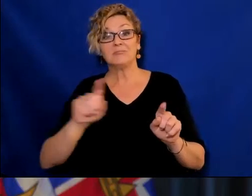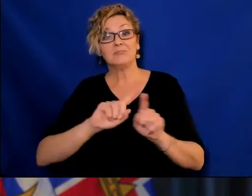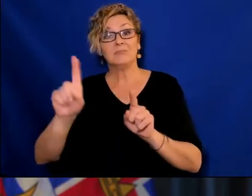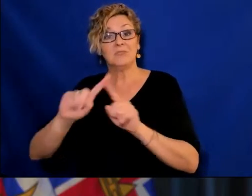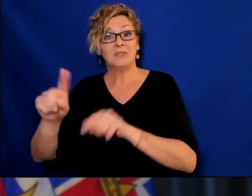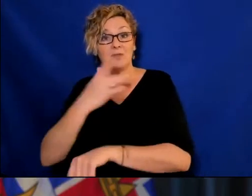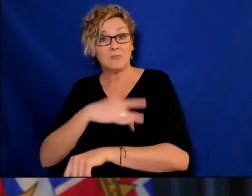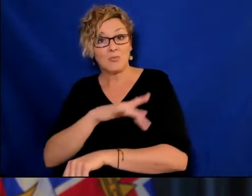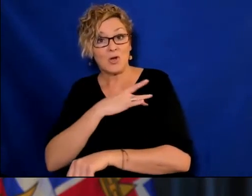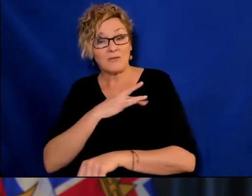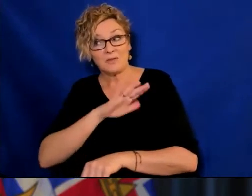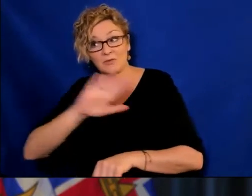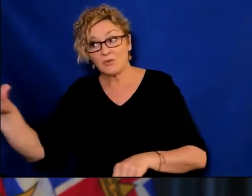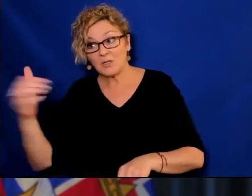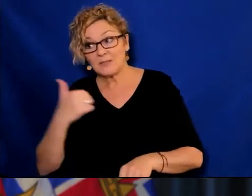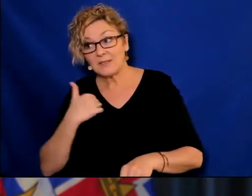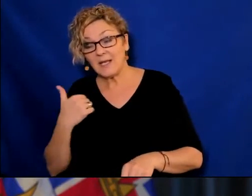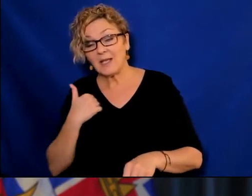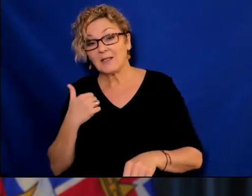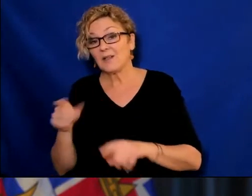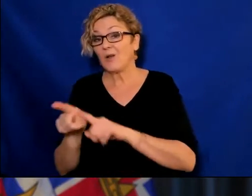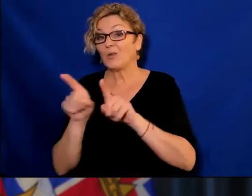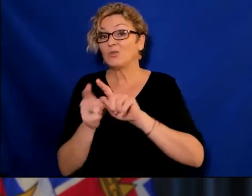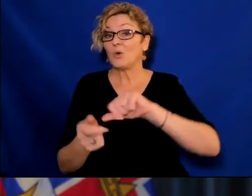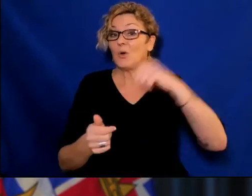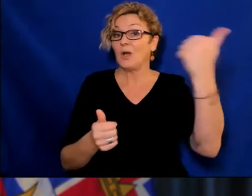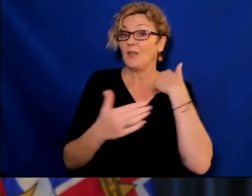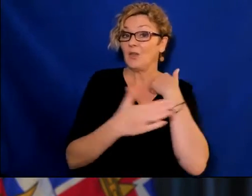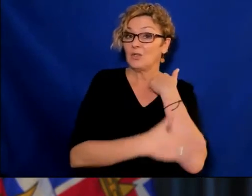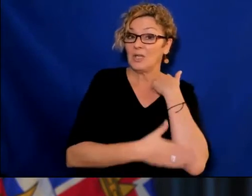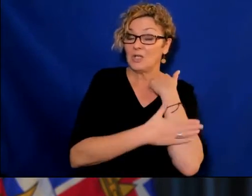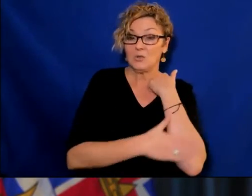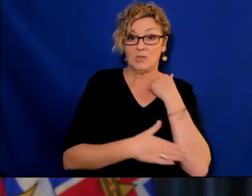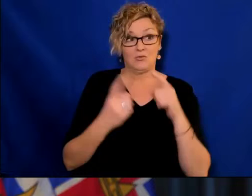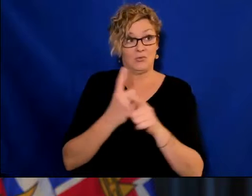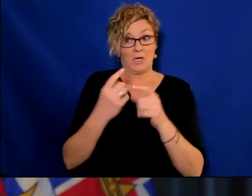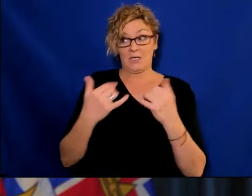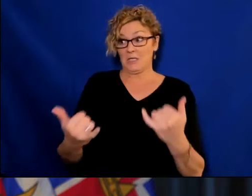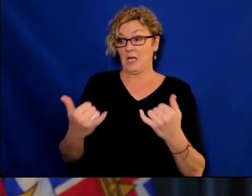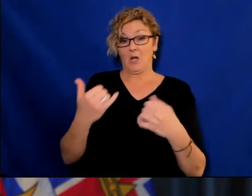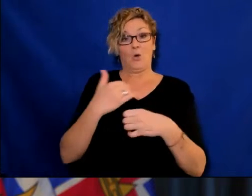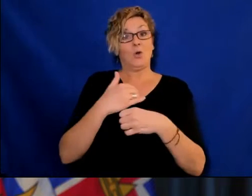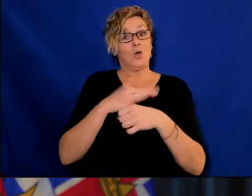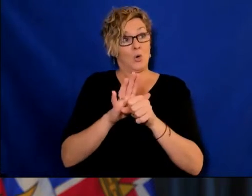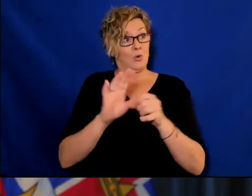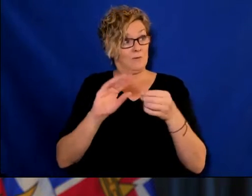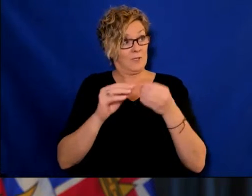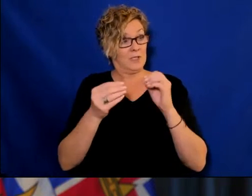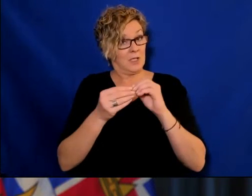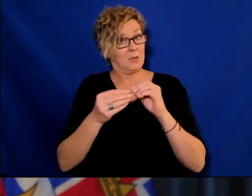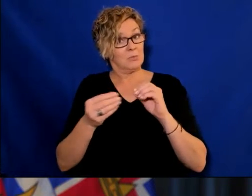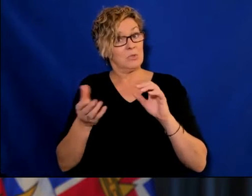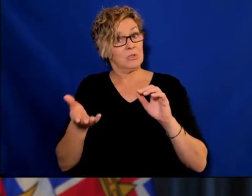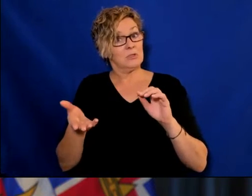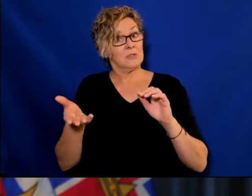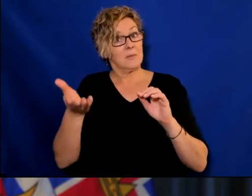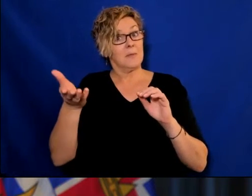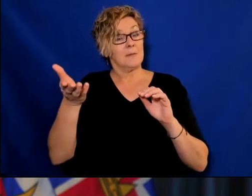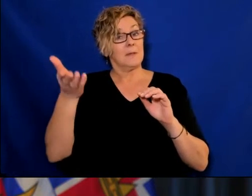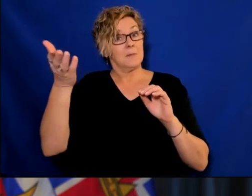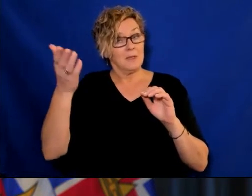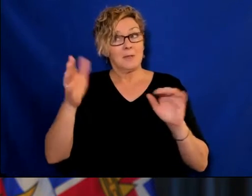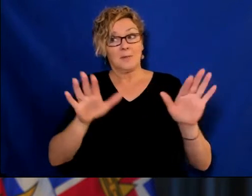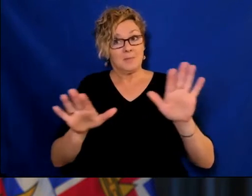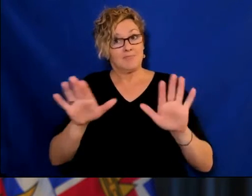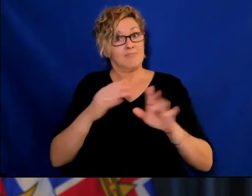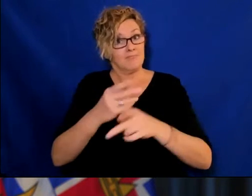deliver that message, and we need communities to be leaders as well. And I'm very pleased to say that many, many people in the South